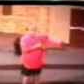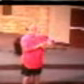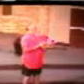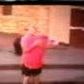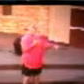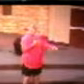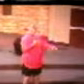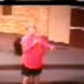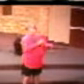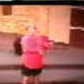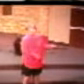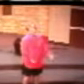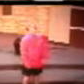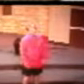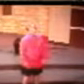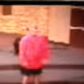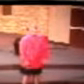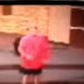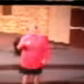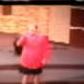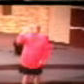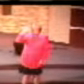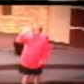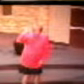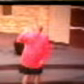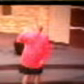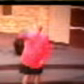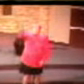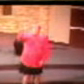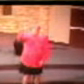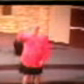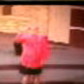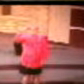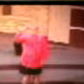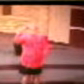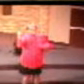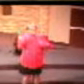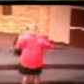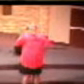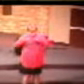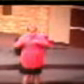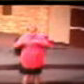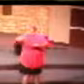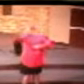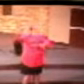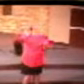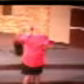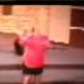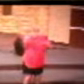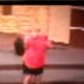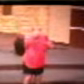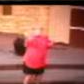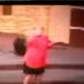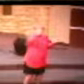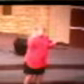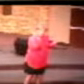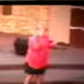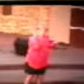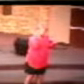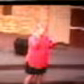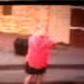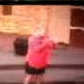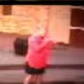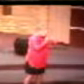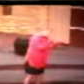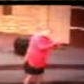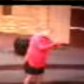This is the God who keeps moving towards his people in an act of love, who keeps moving towards